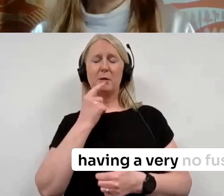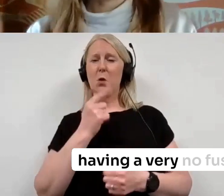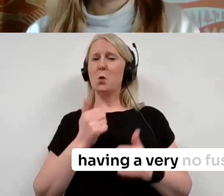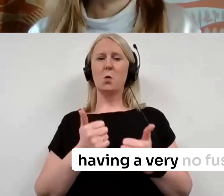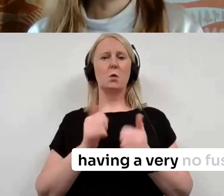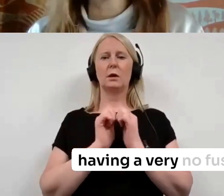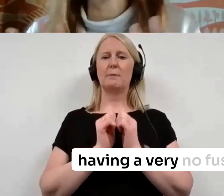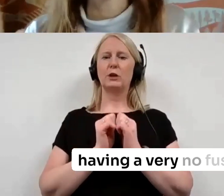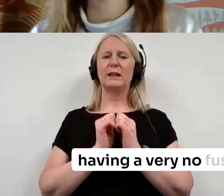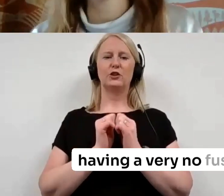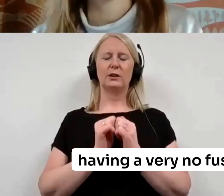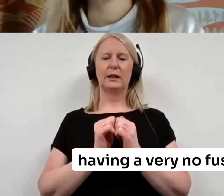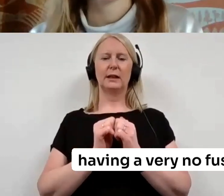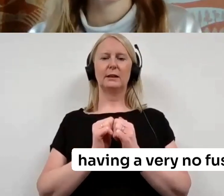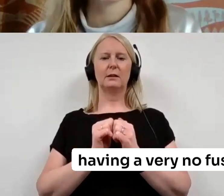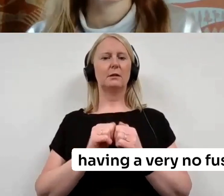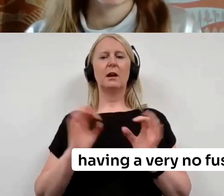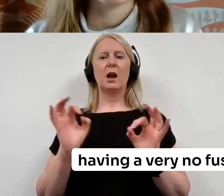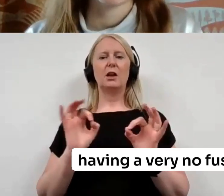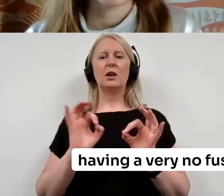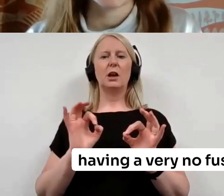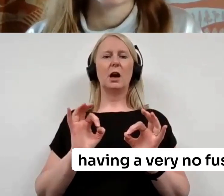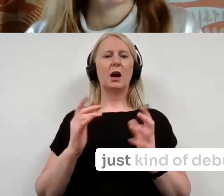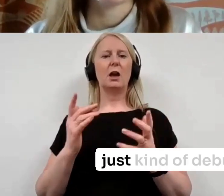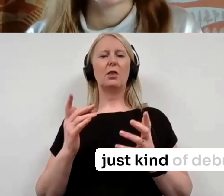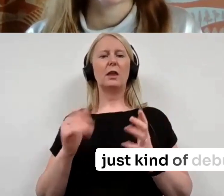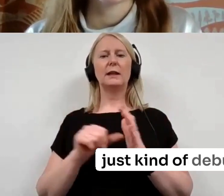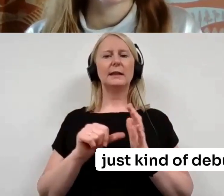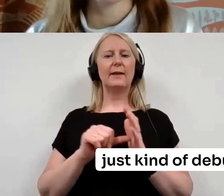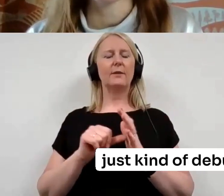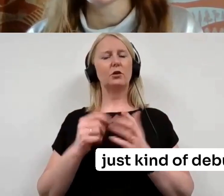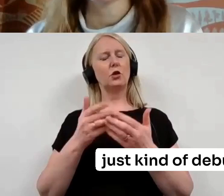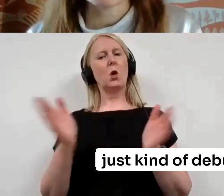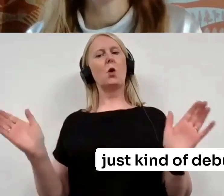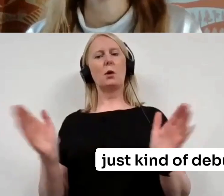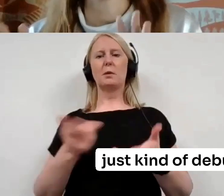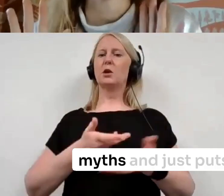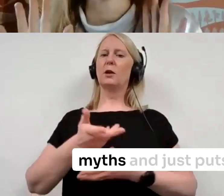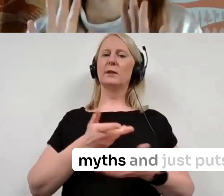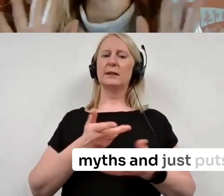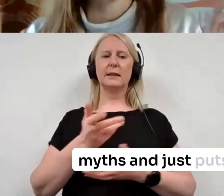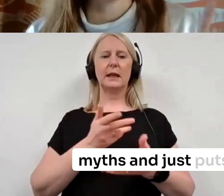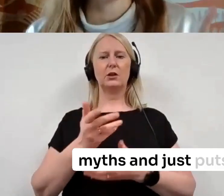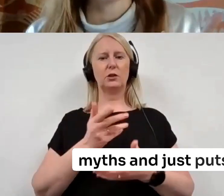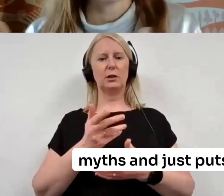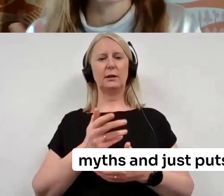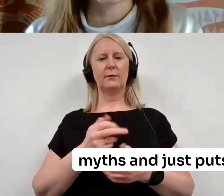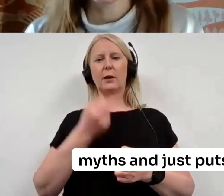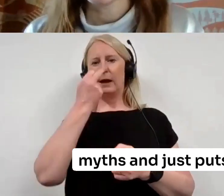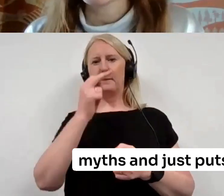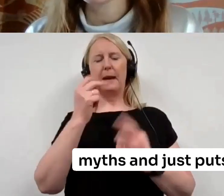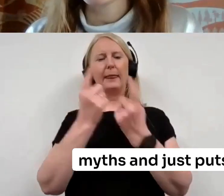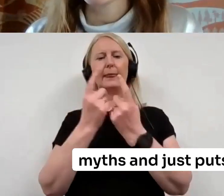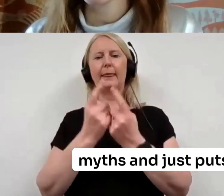a very no fuss, open conversation that just kind of debunks a lot of the kind of myths and just puts into